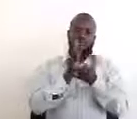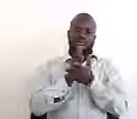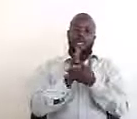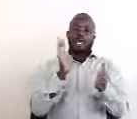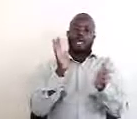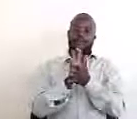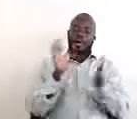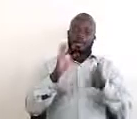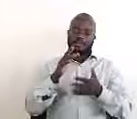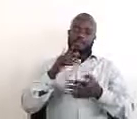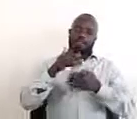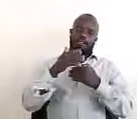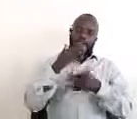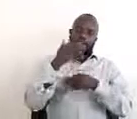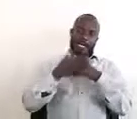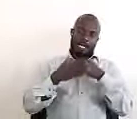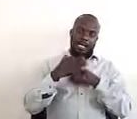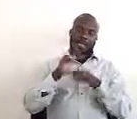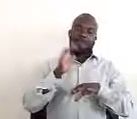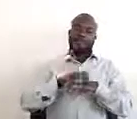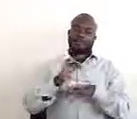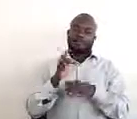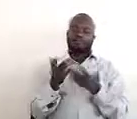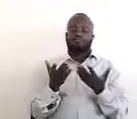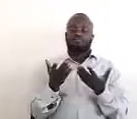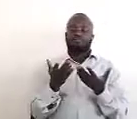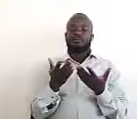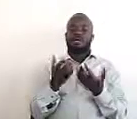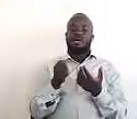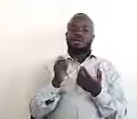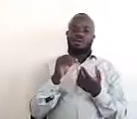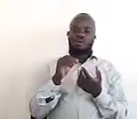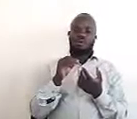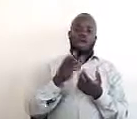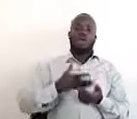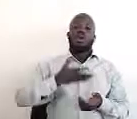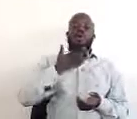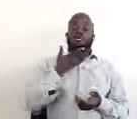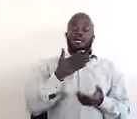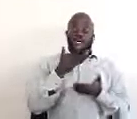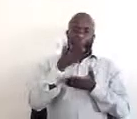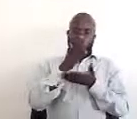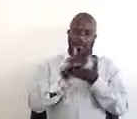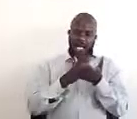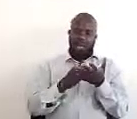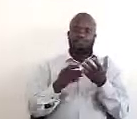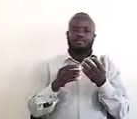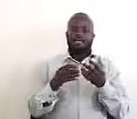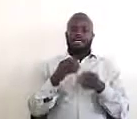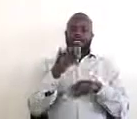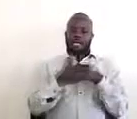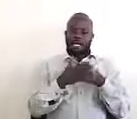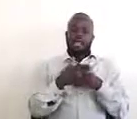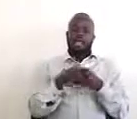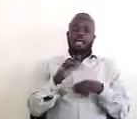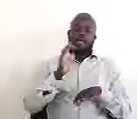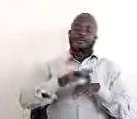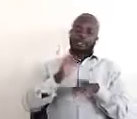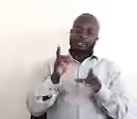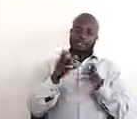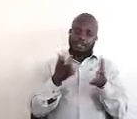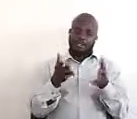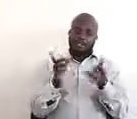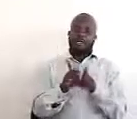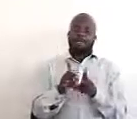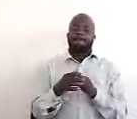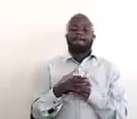significantly impact the side effects of meds and the symptoms of OIs. Nausea is a really common side effect of a lot